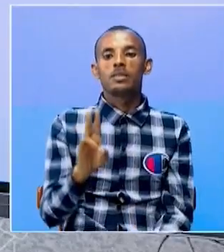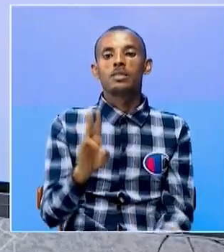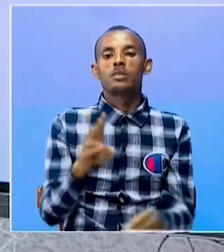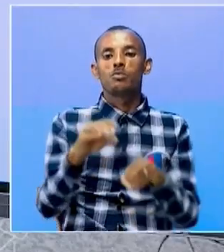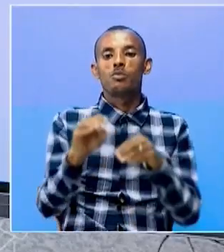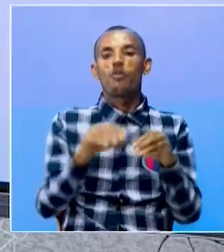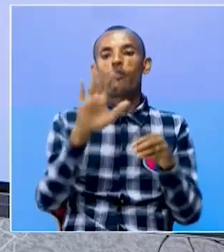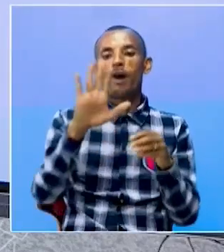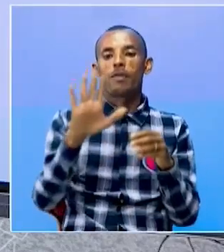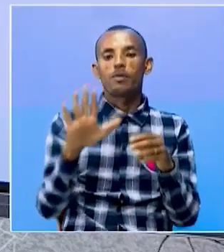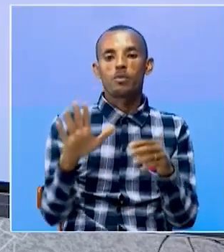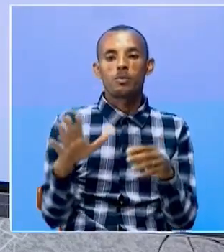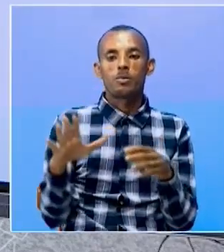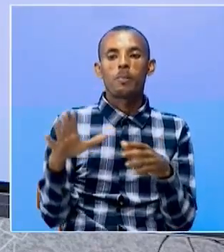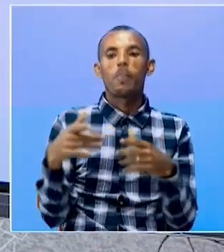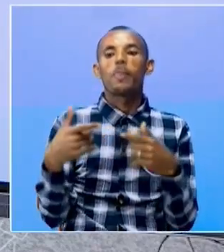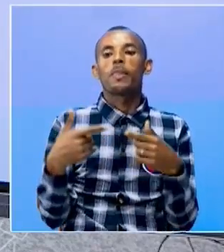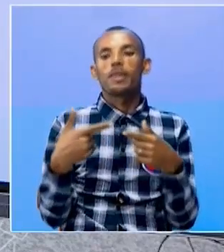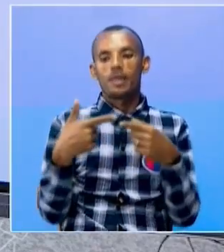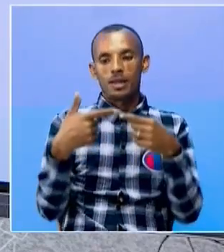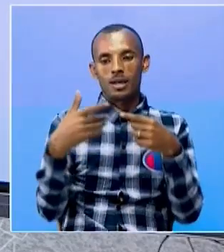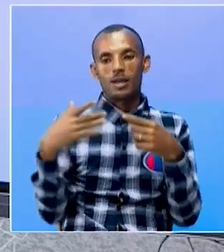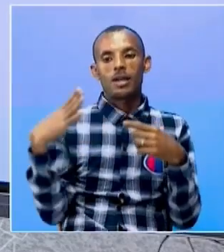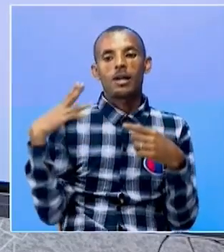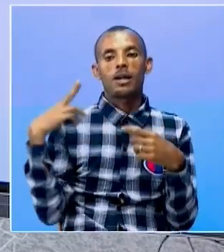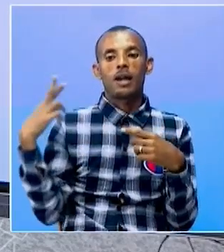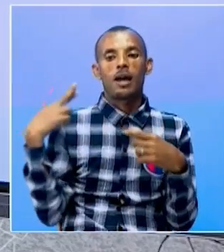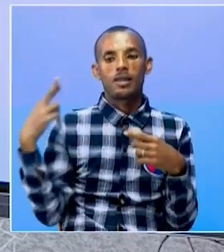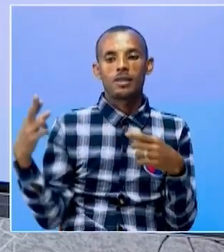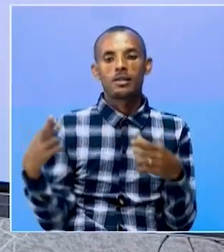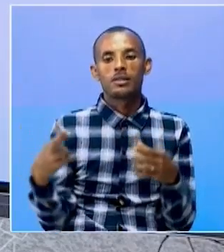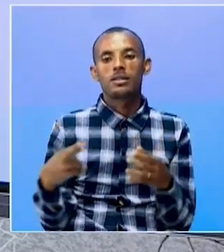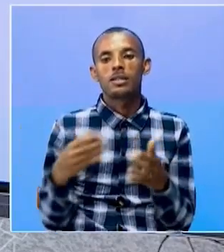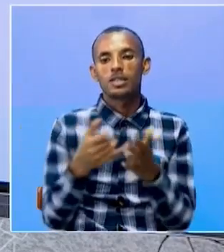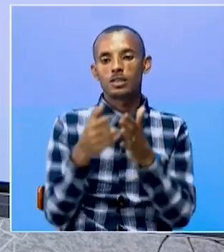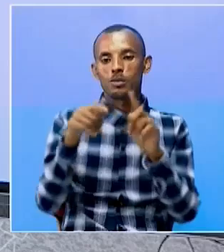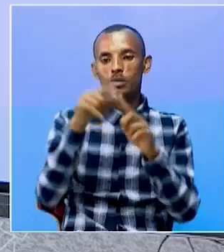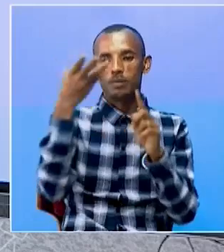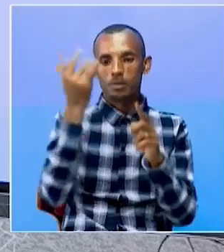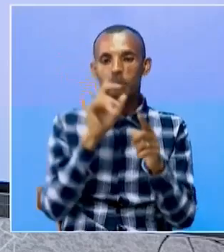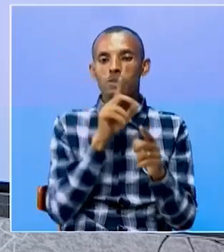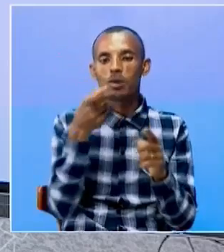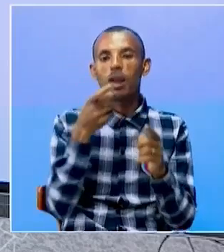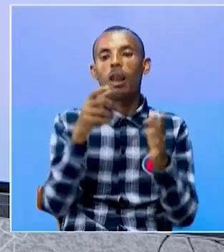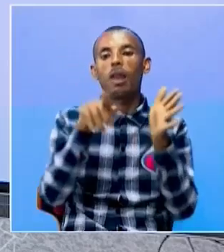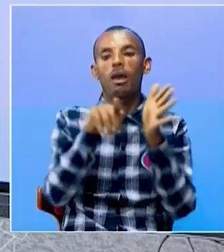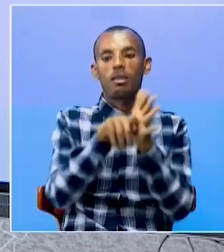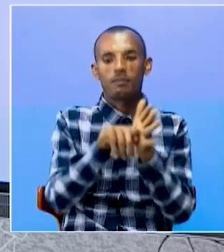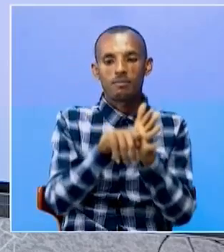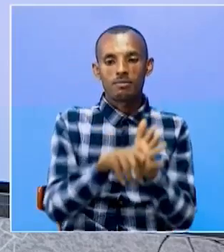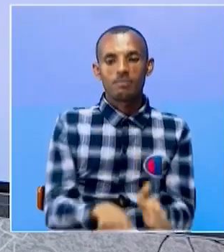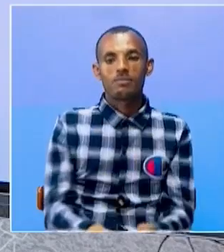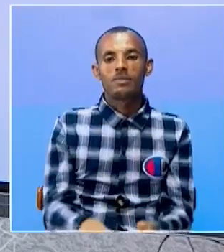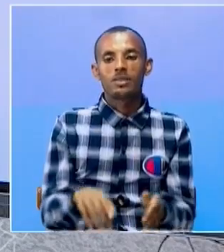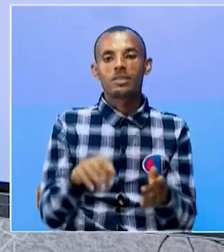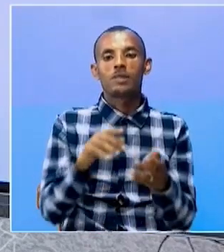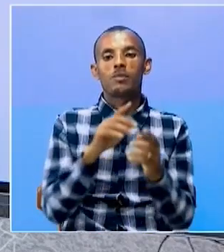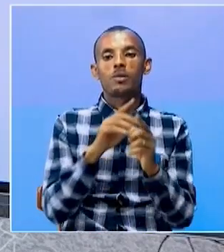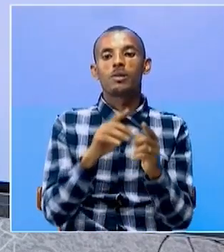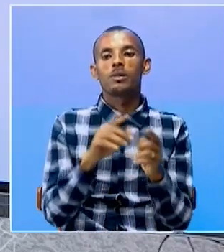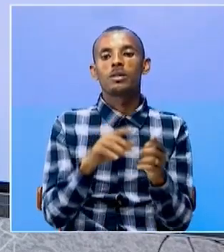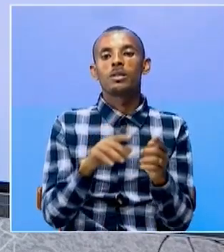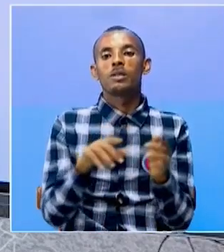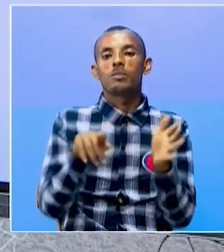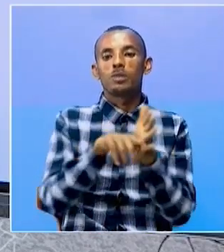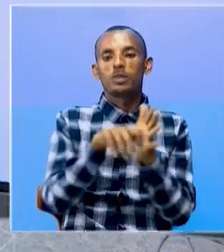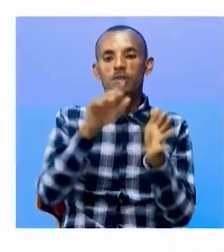5 to this side. When you move it, since it is positive, when you move to the other side, it becomes minus. Therefore, positive 5,